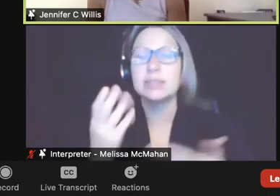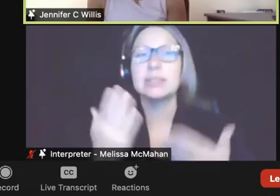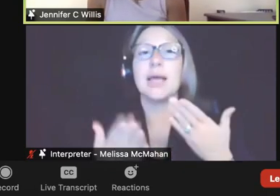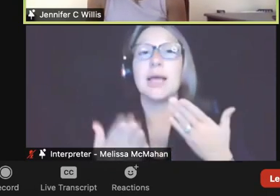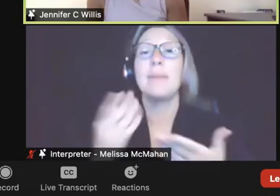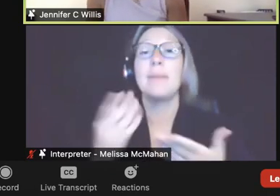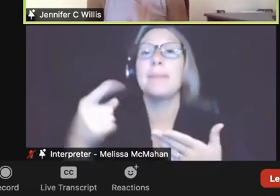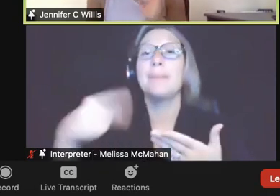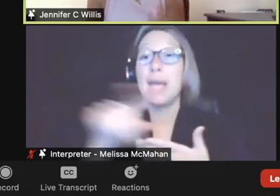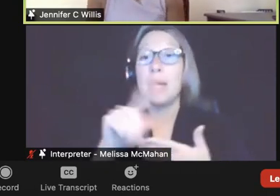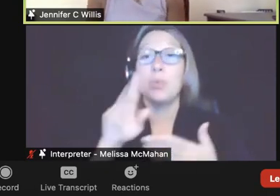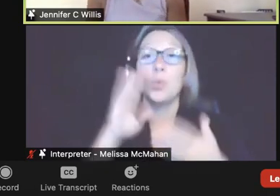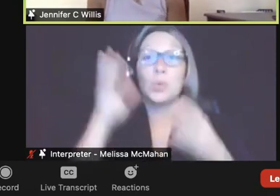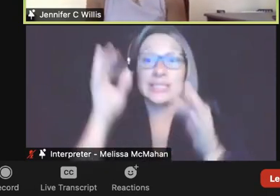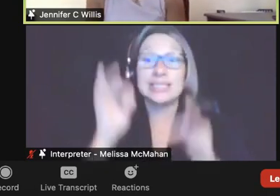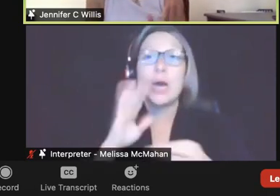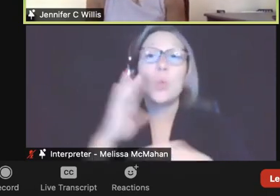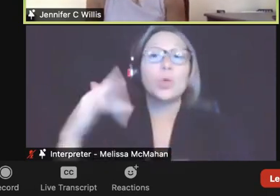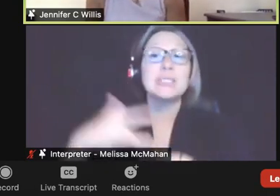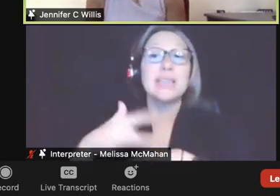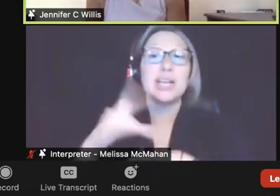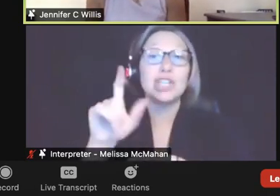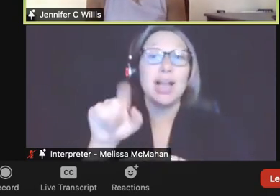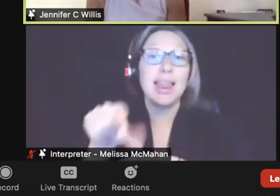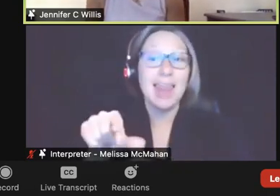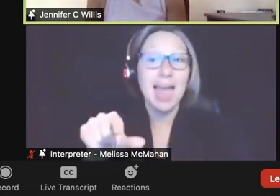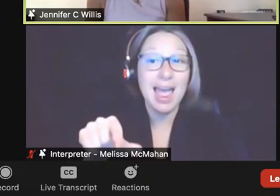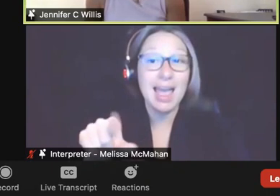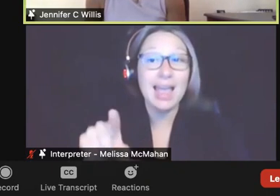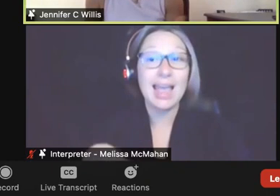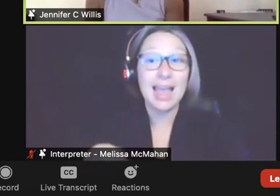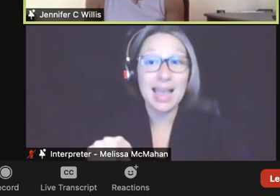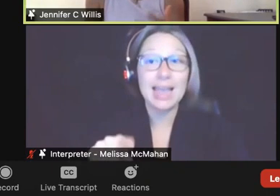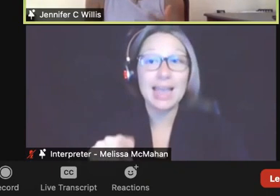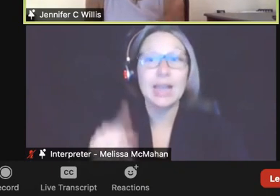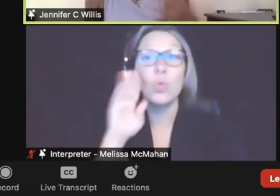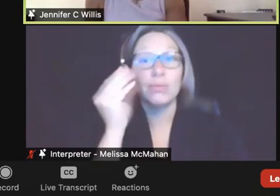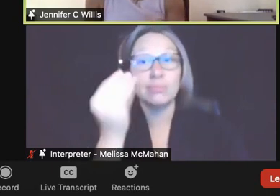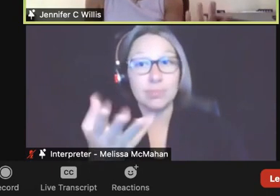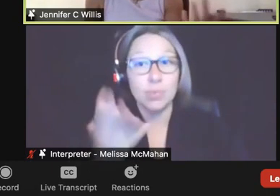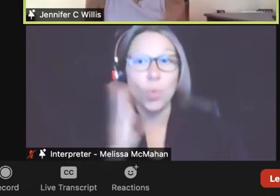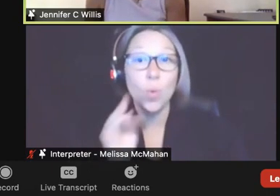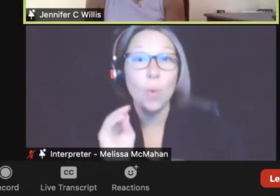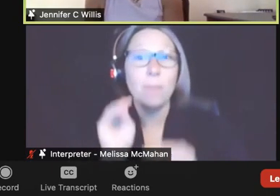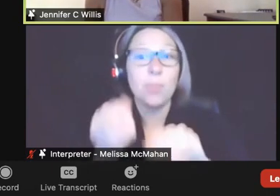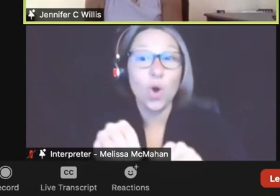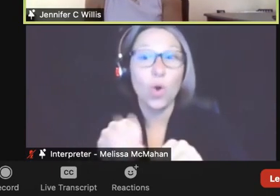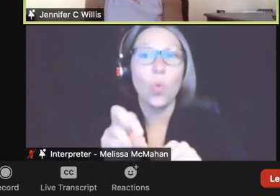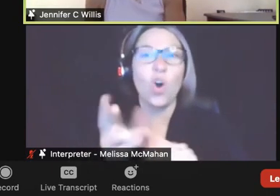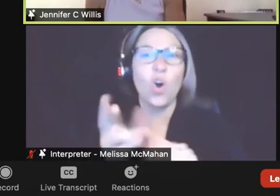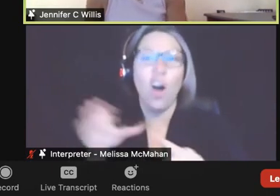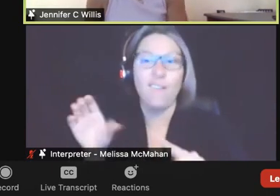student on their leg, to let them know that that they're going to be taking them on or putting them on or taking them